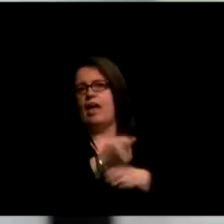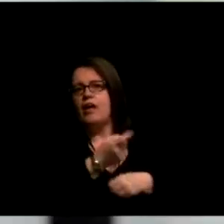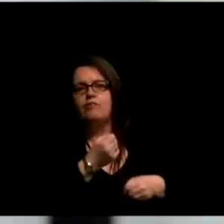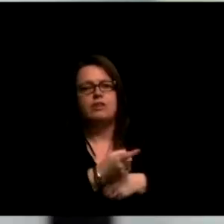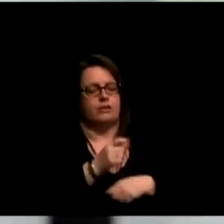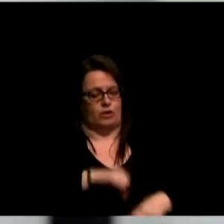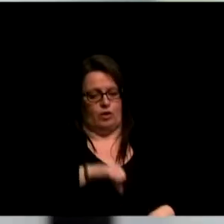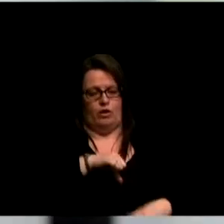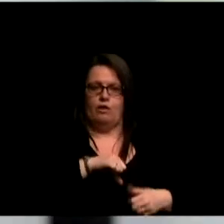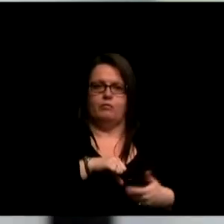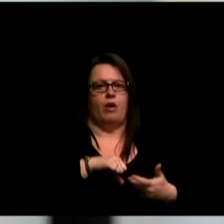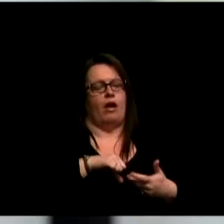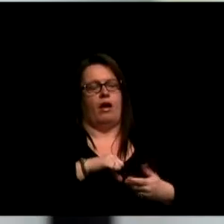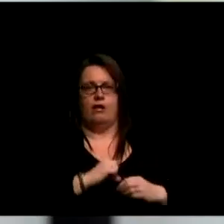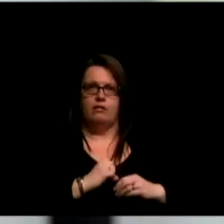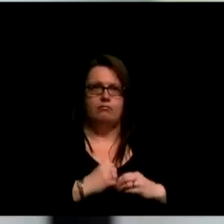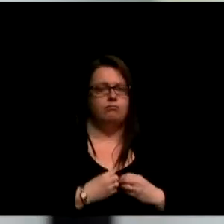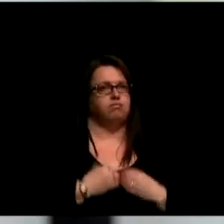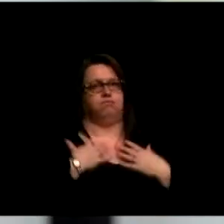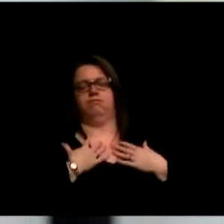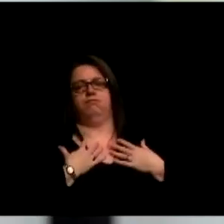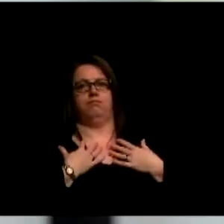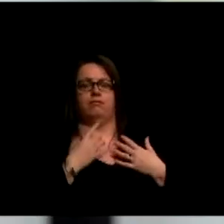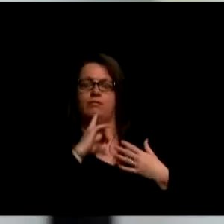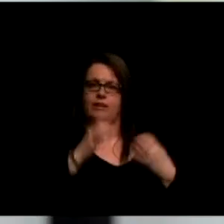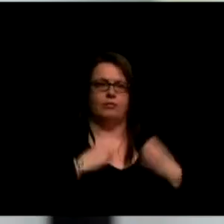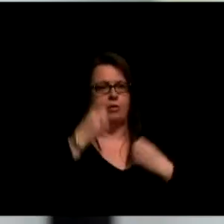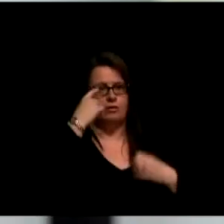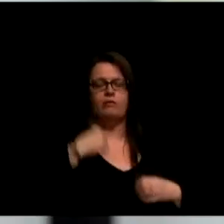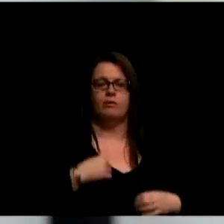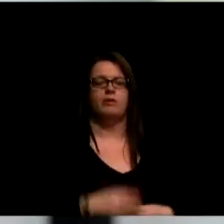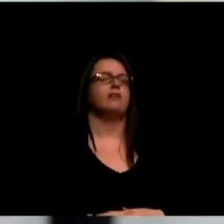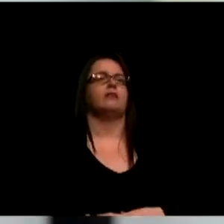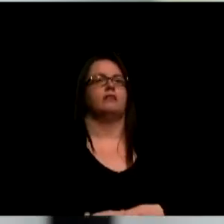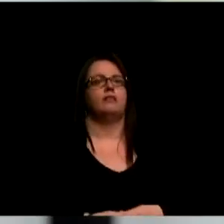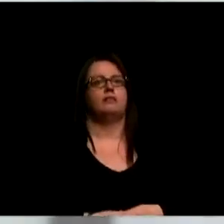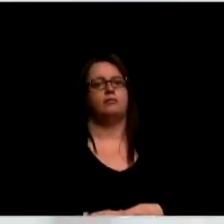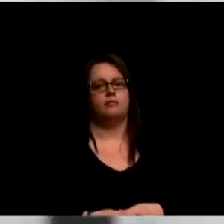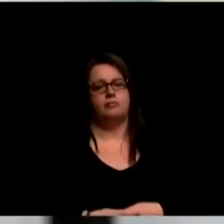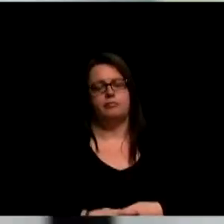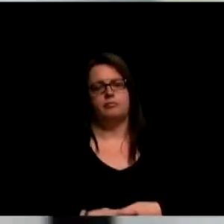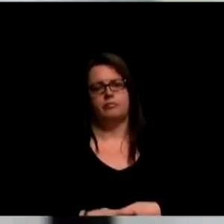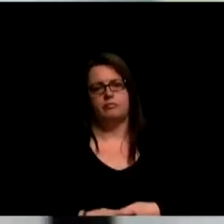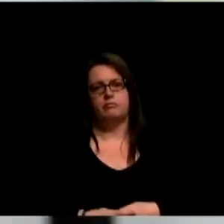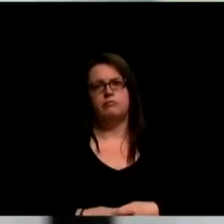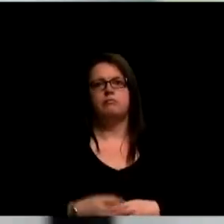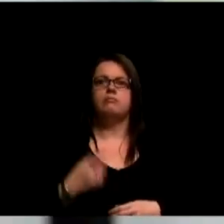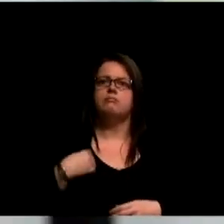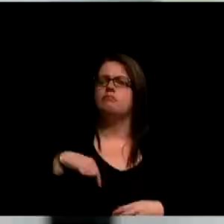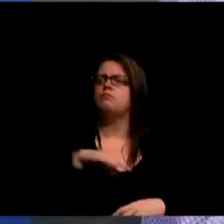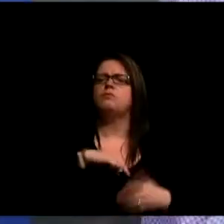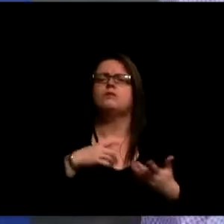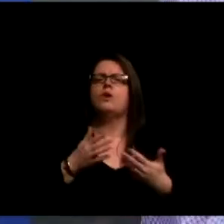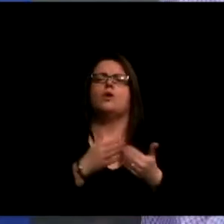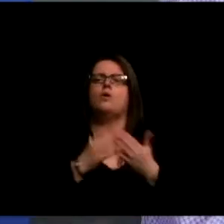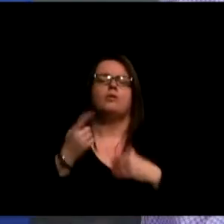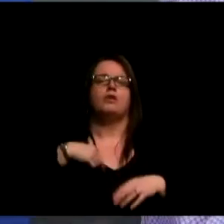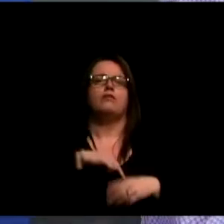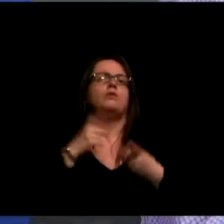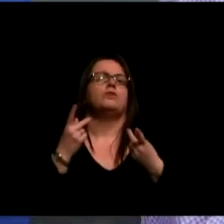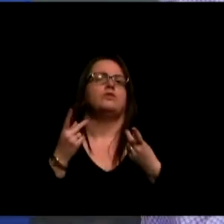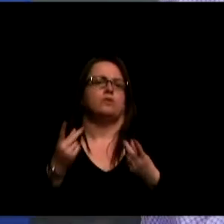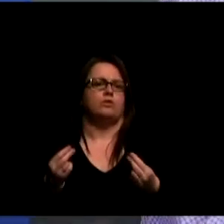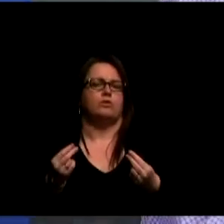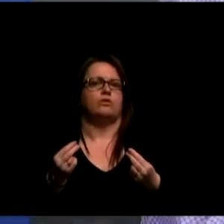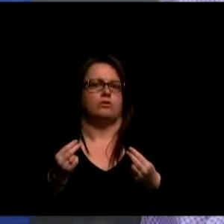sometimes. We, as public service employees, whatever we do, we are doing for